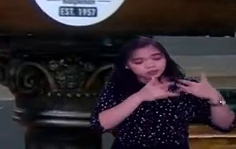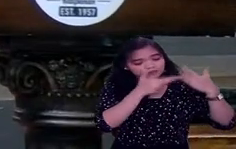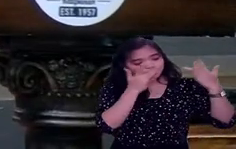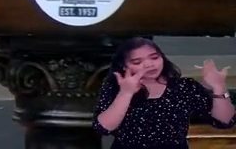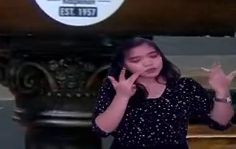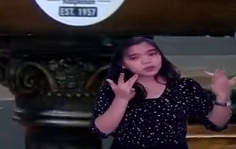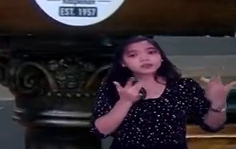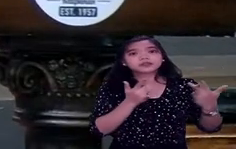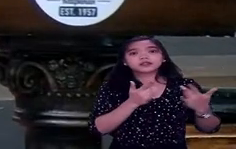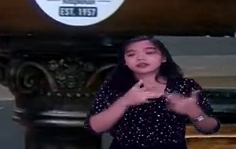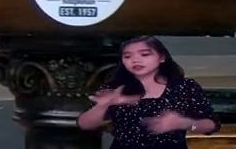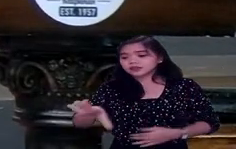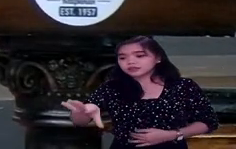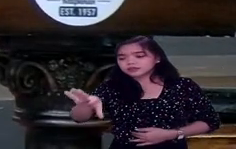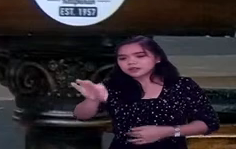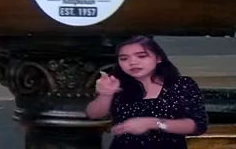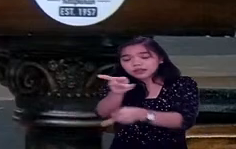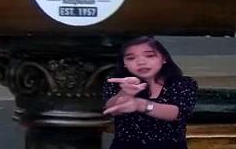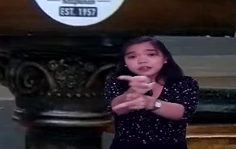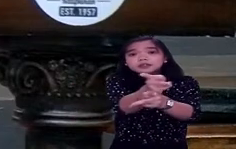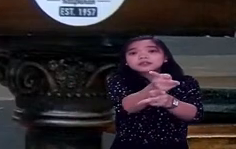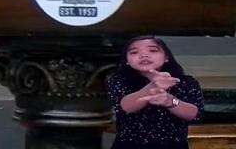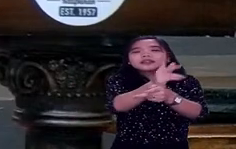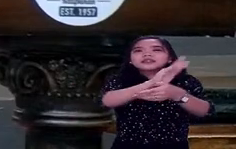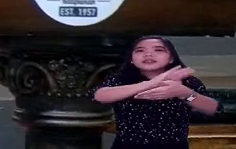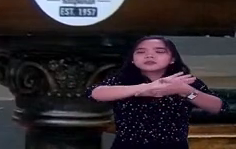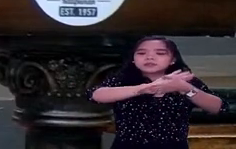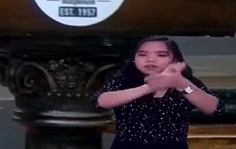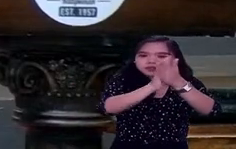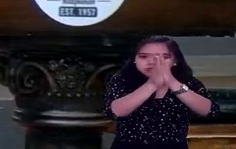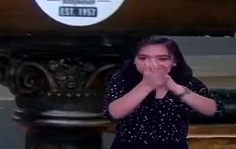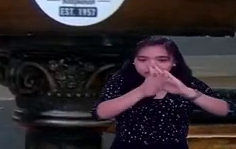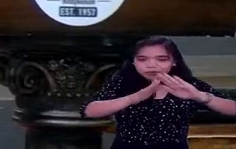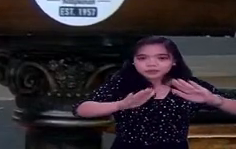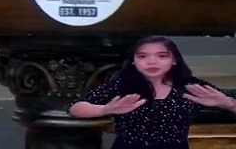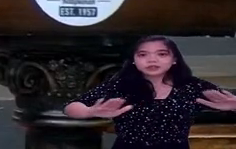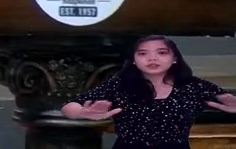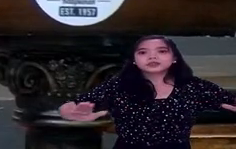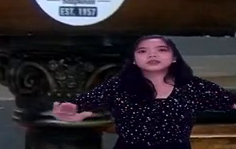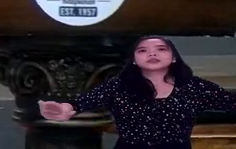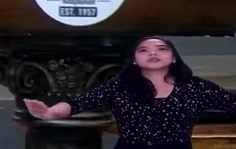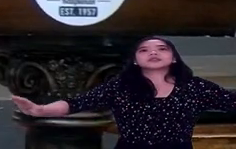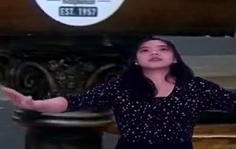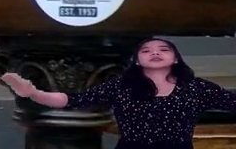and your heart will find a safe and peaceful